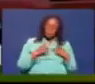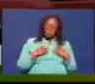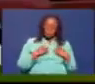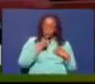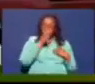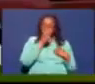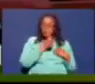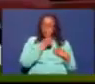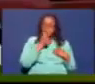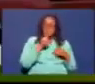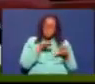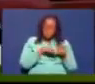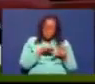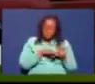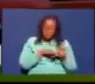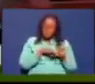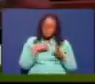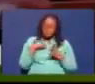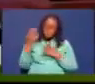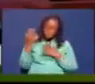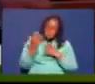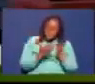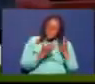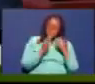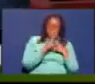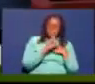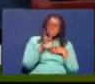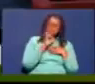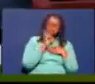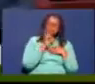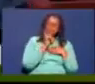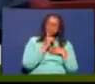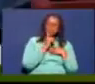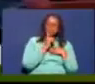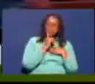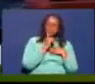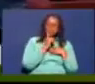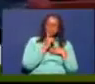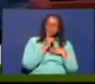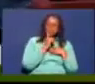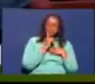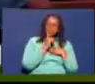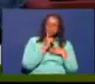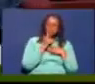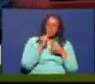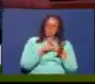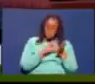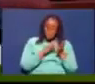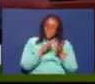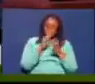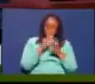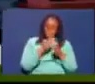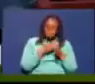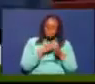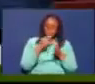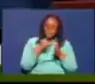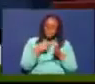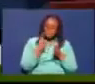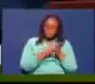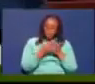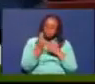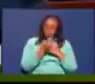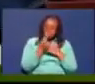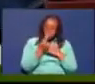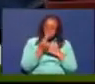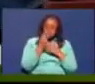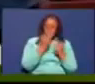allow him a waiver on the pre-publication period. By next week, Tuesday, the bill goes to the President. He